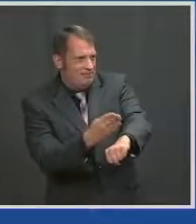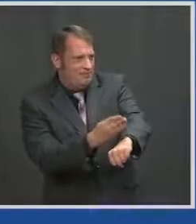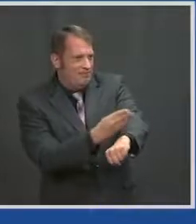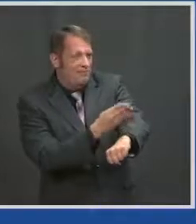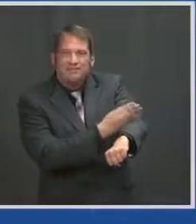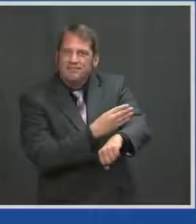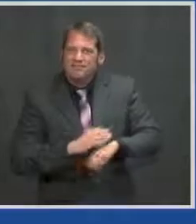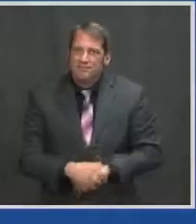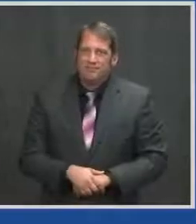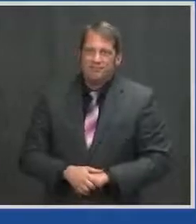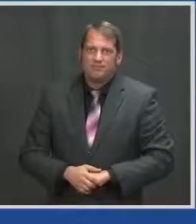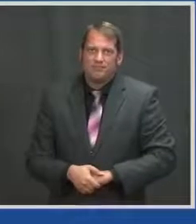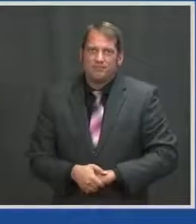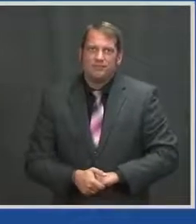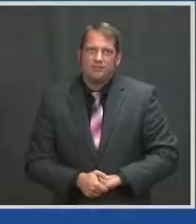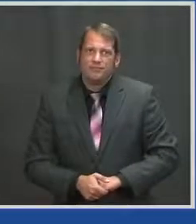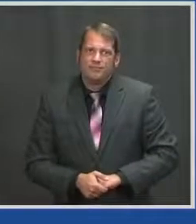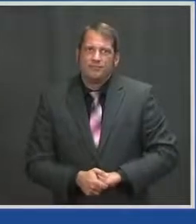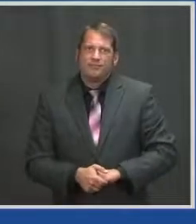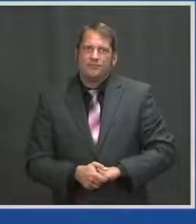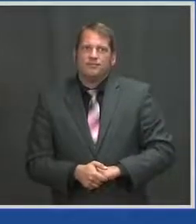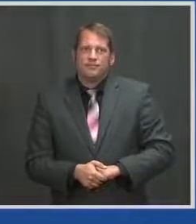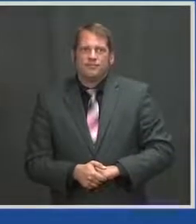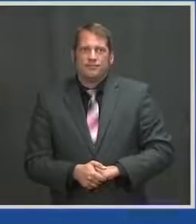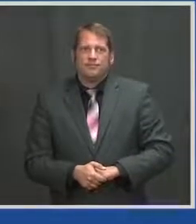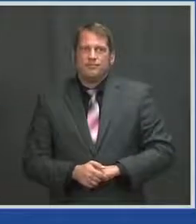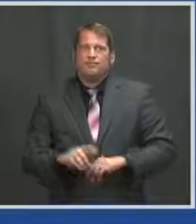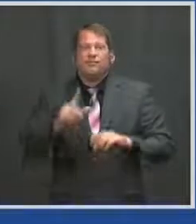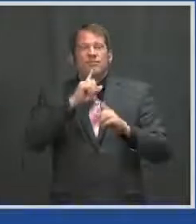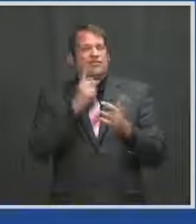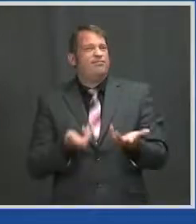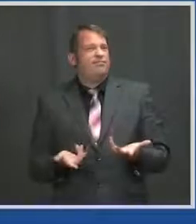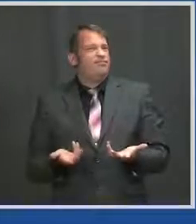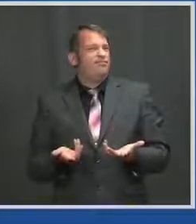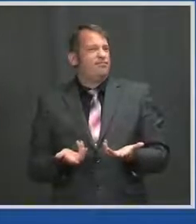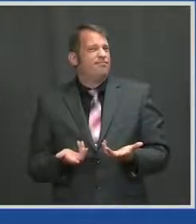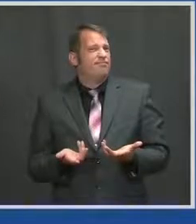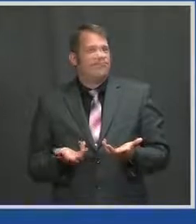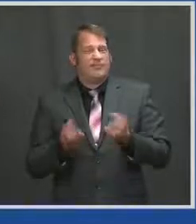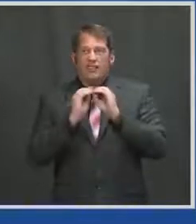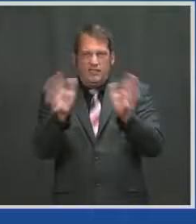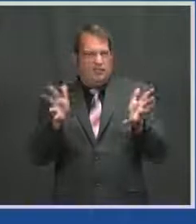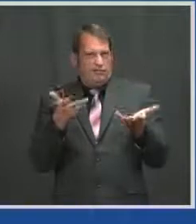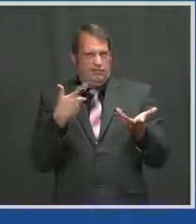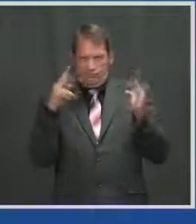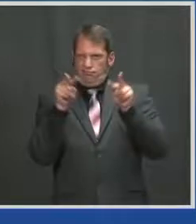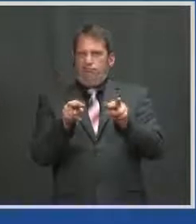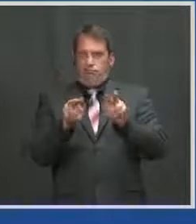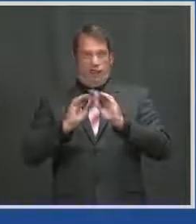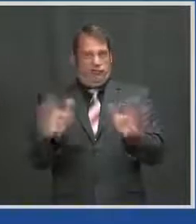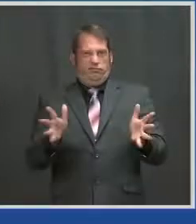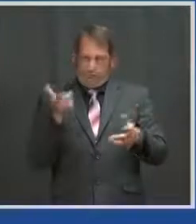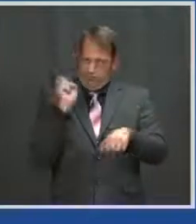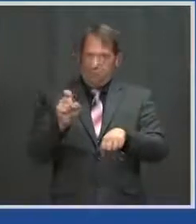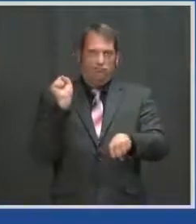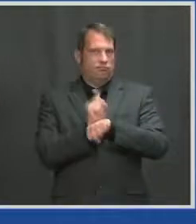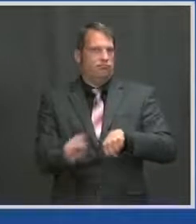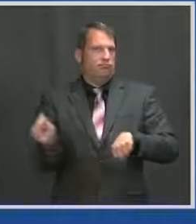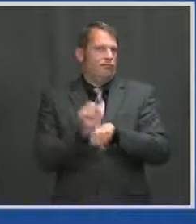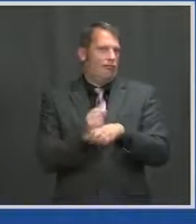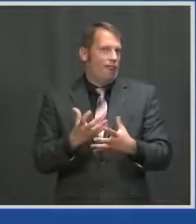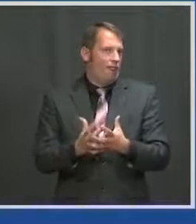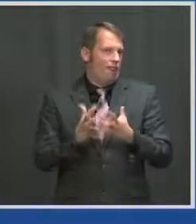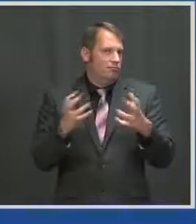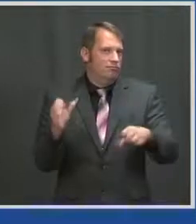state the obvious, we have work to do. But look, let's keep our eye on the ball. That's why the American Rescue Plan is so